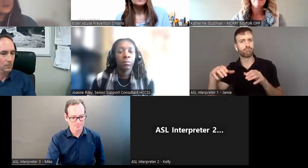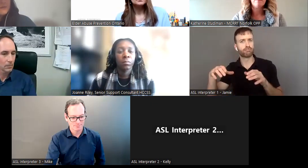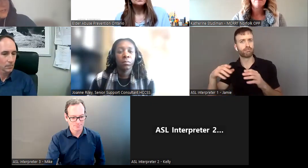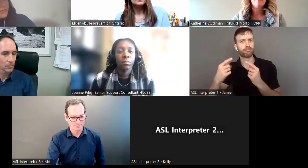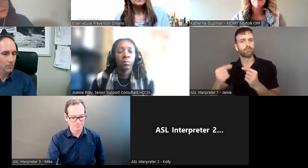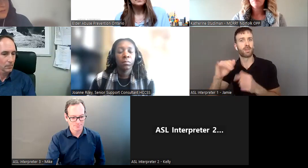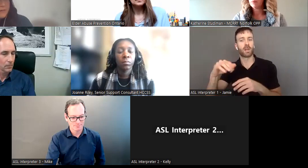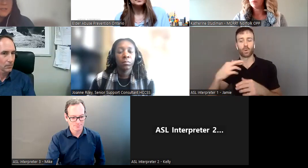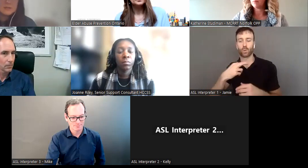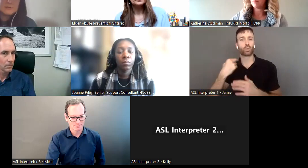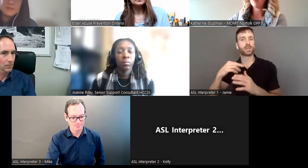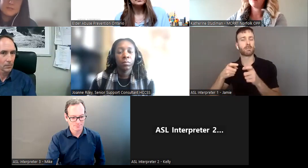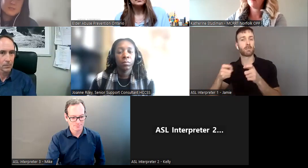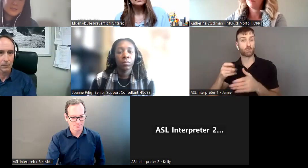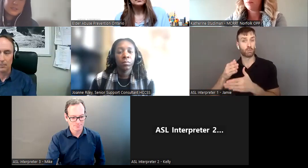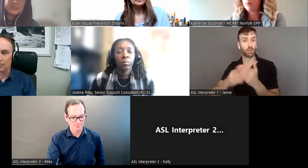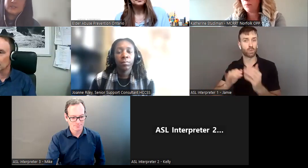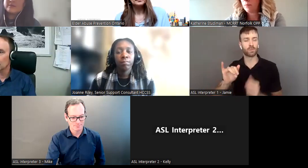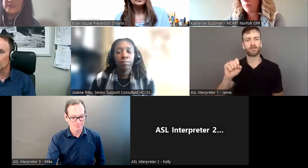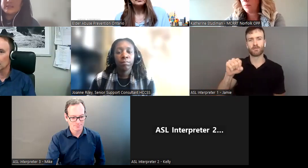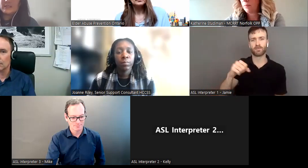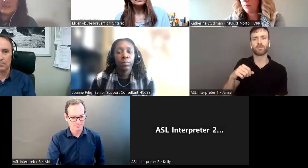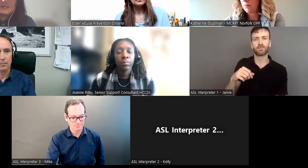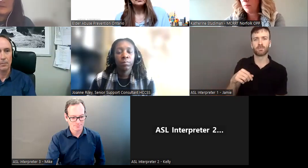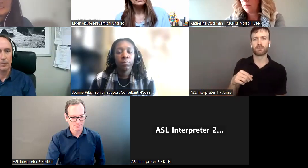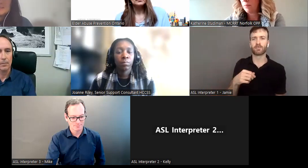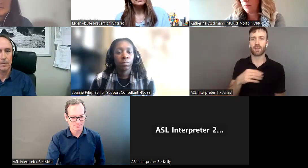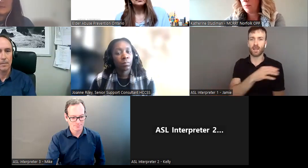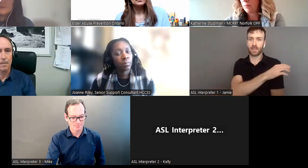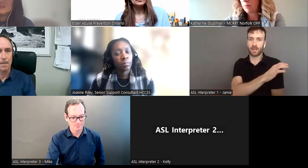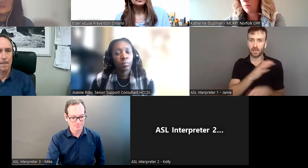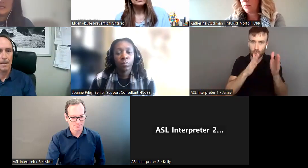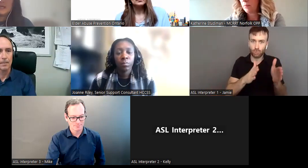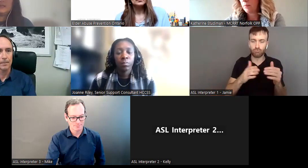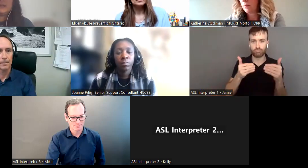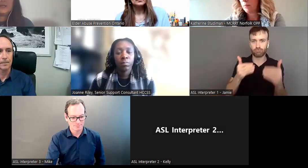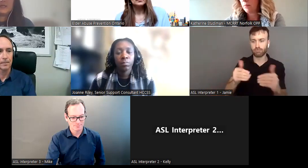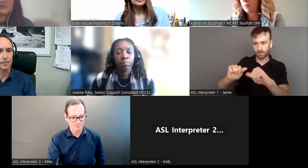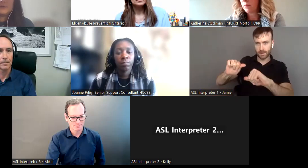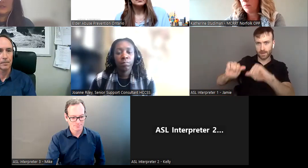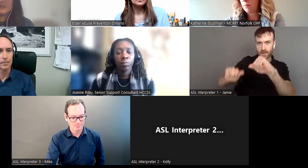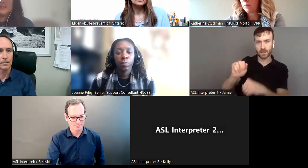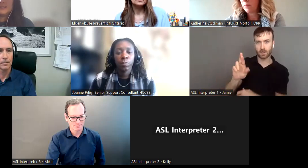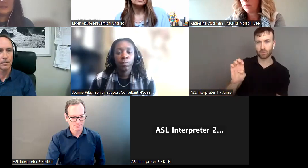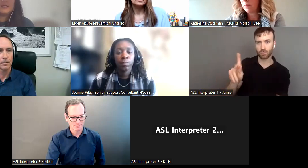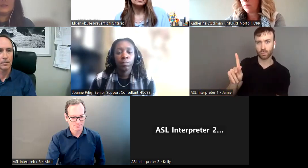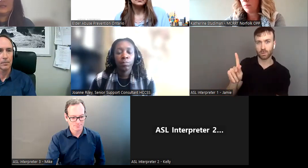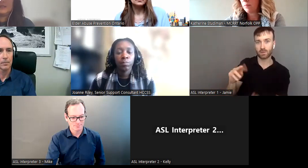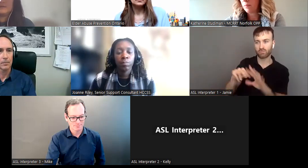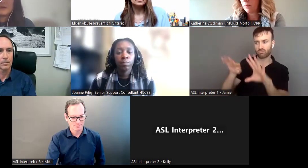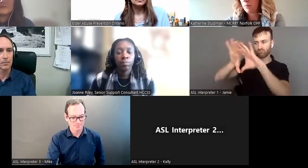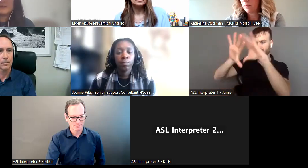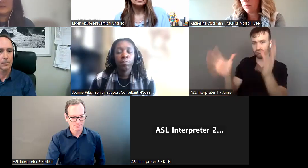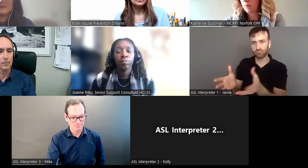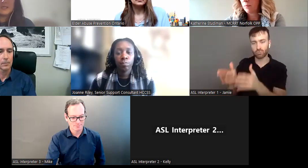Yeah, so we definitely do, like the clinician does do the risk assessment piece. Again, looking at a person holistically, looking